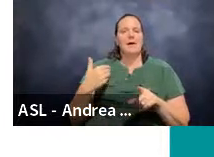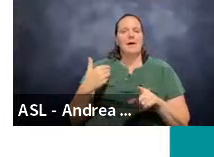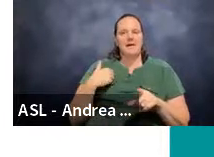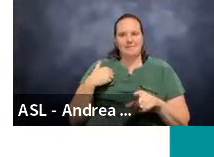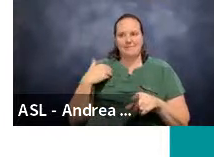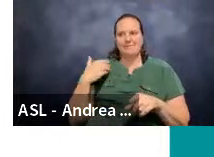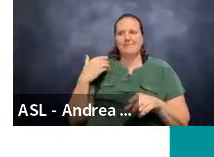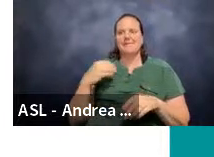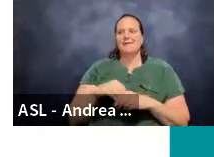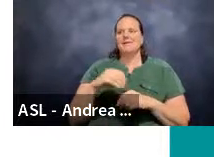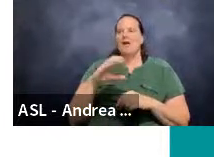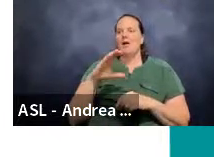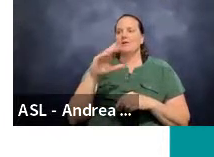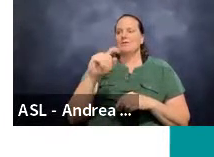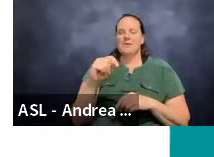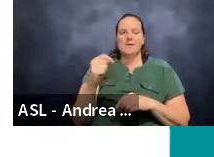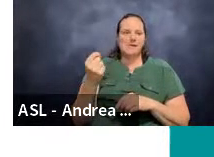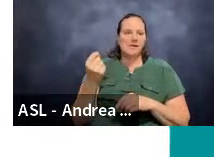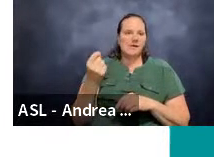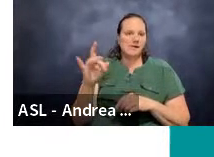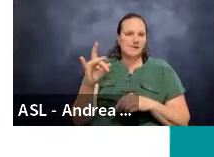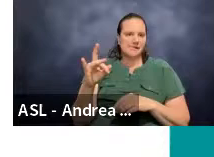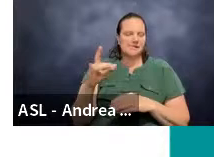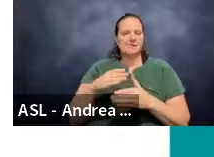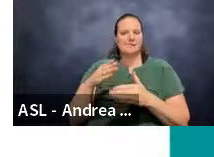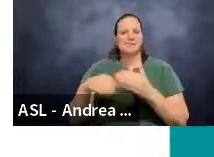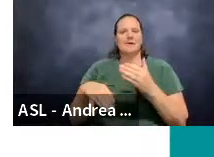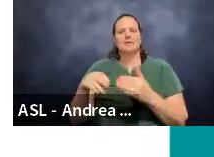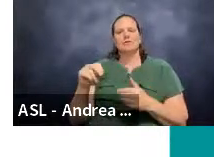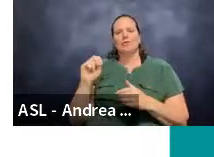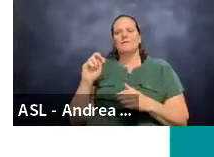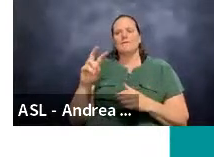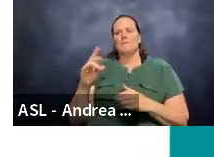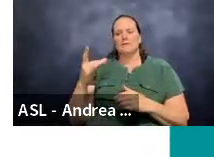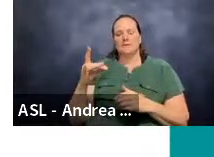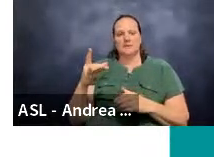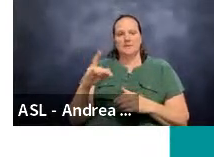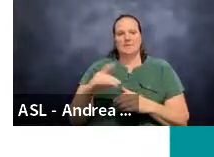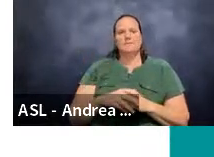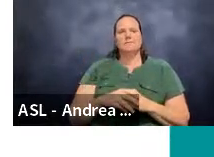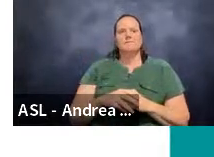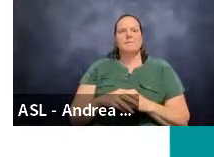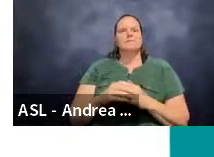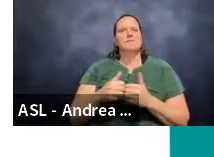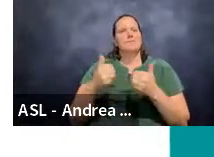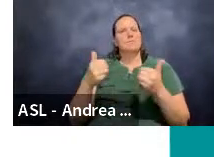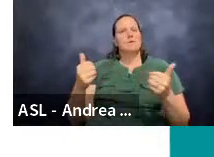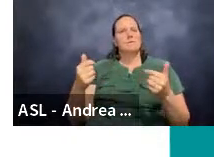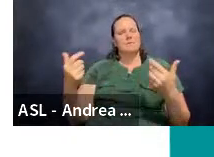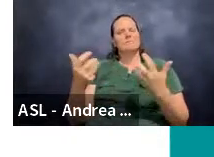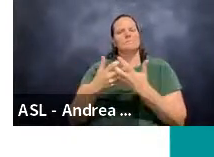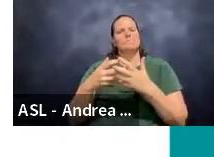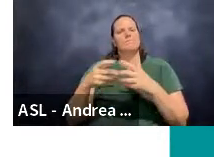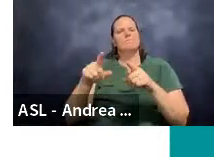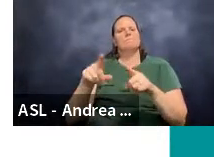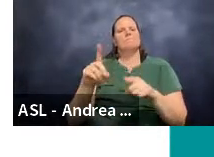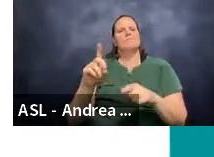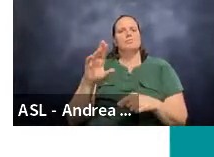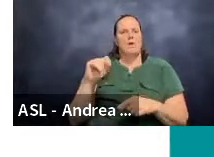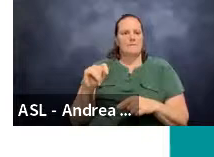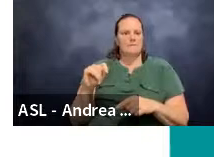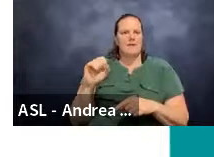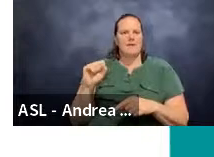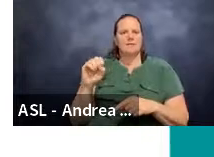October, starting on October 18th and ending on November 18th, separate but parallel to the draft SEIS public